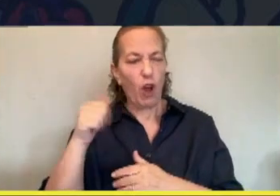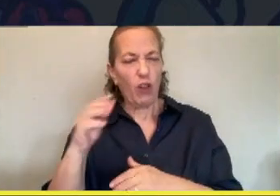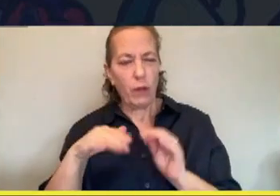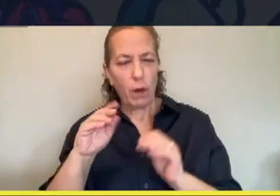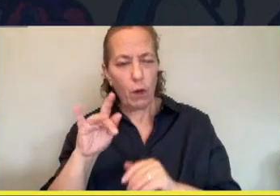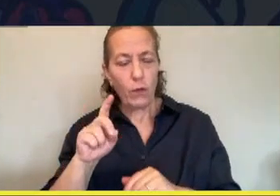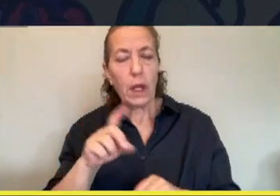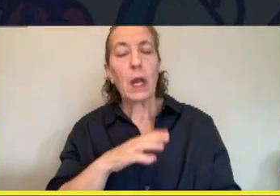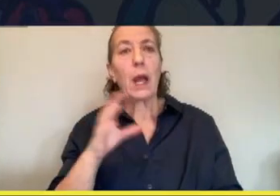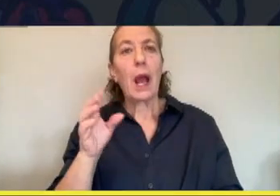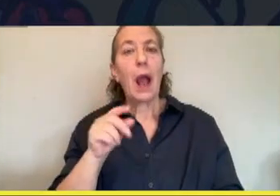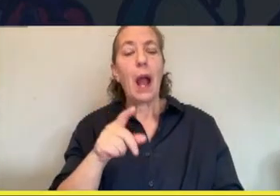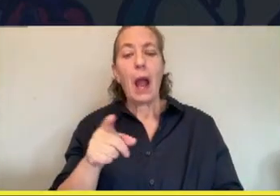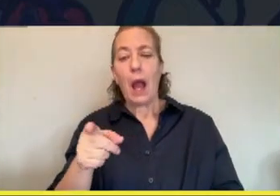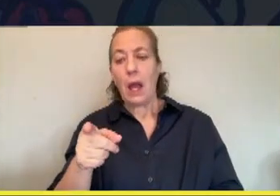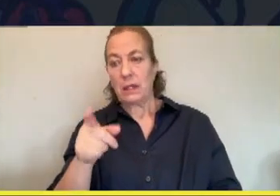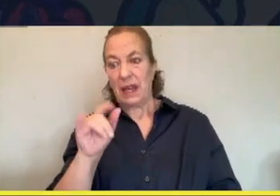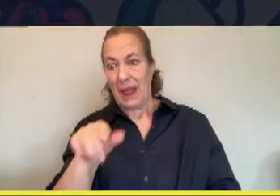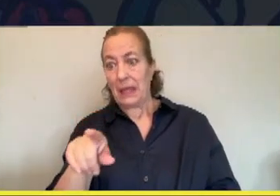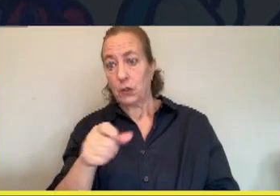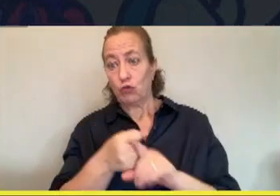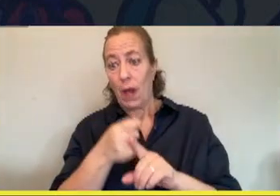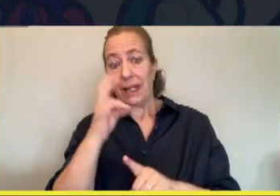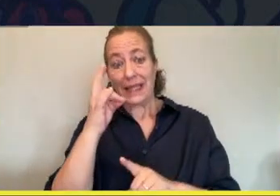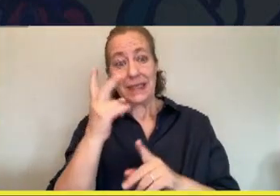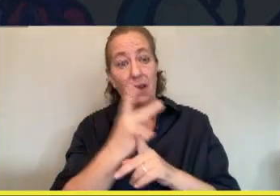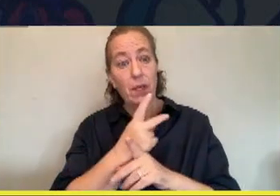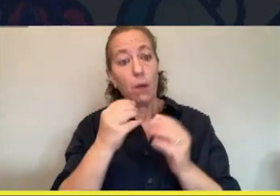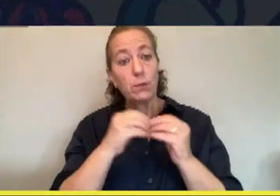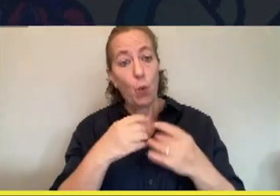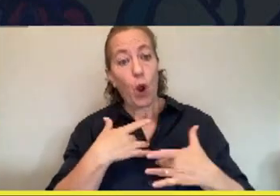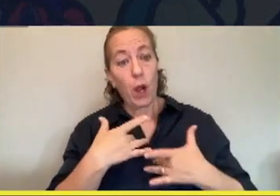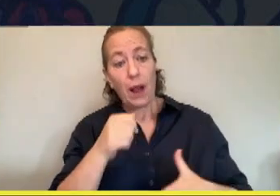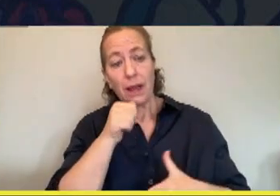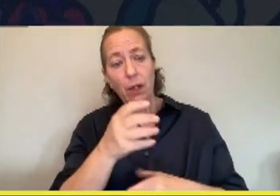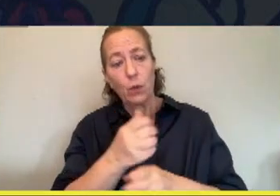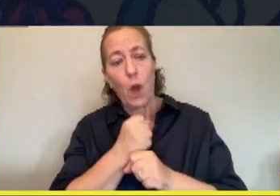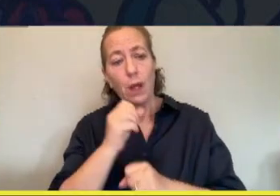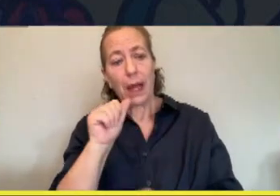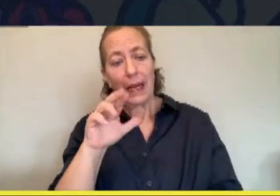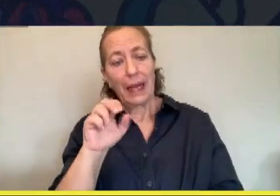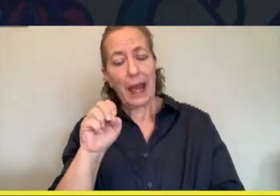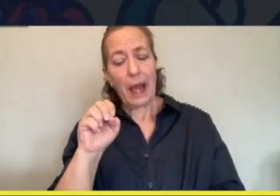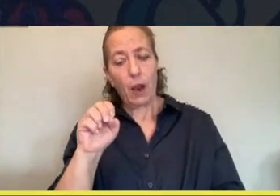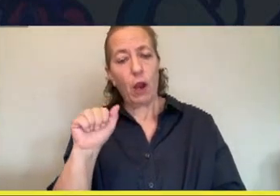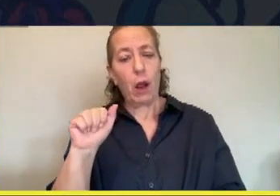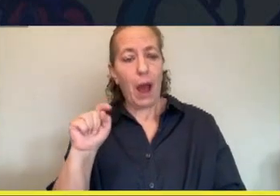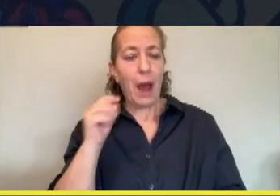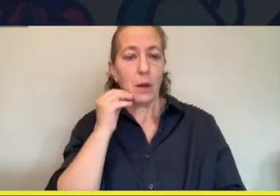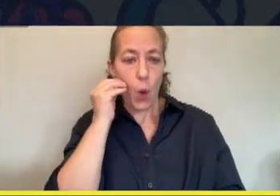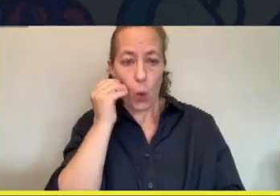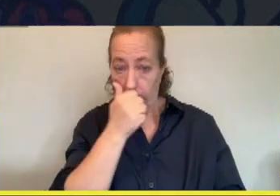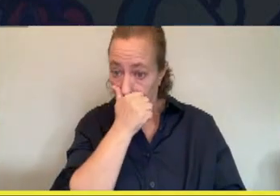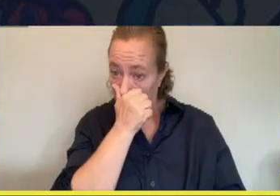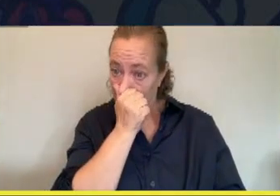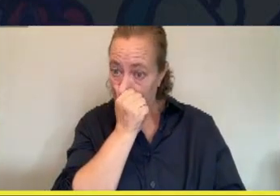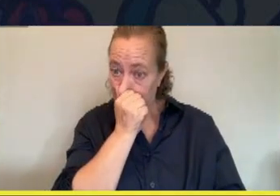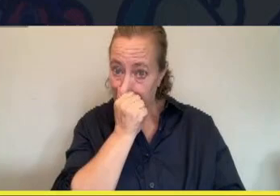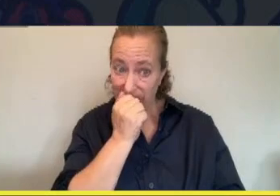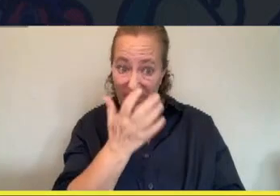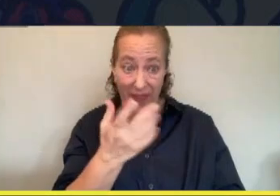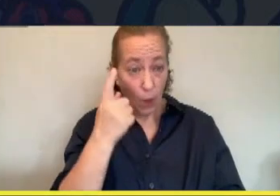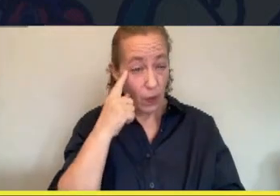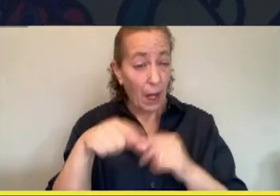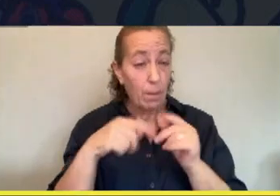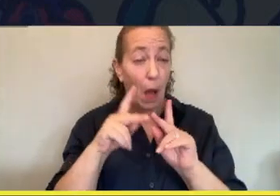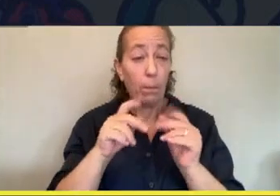striking 7 times more likely not getting care at home from a health professional. Now, think about people with disabilities where there